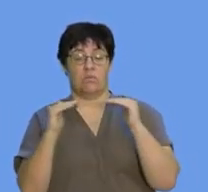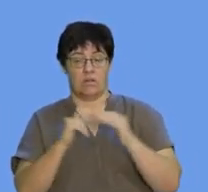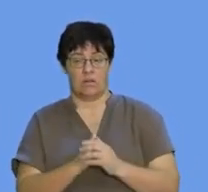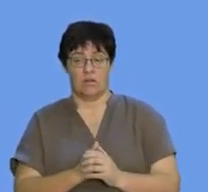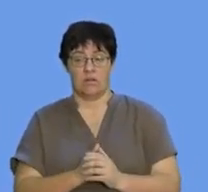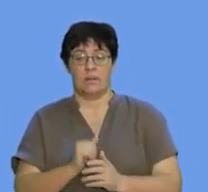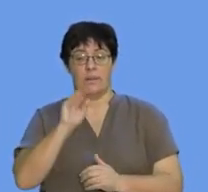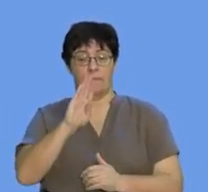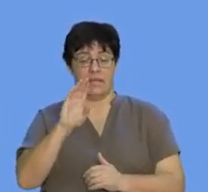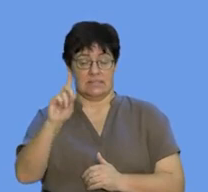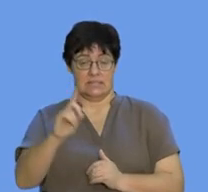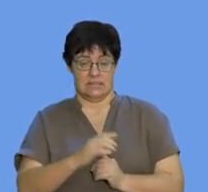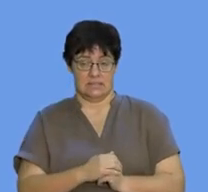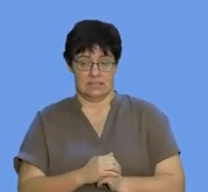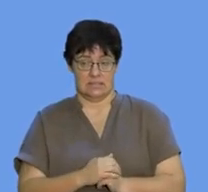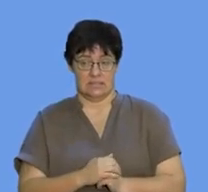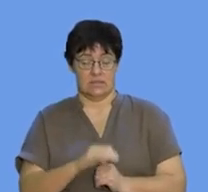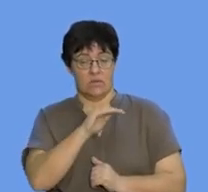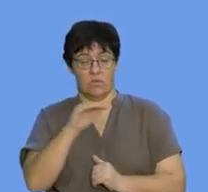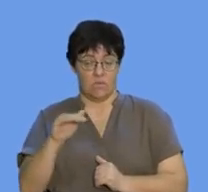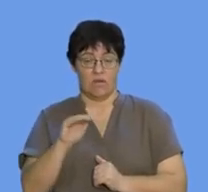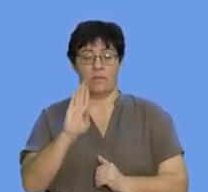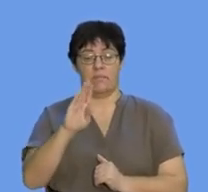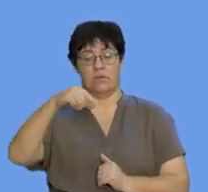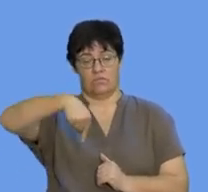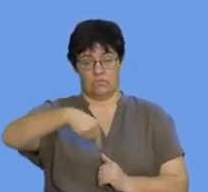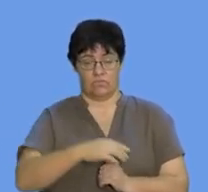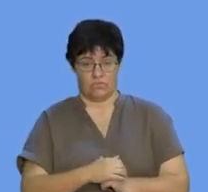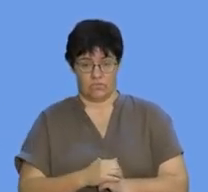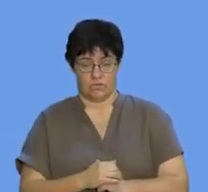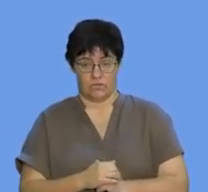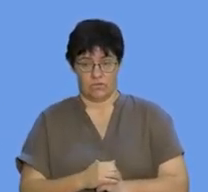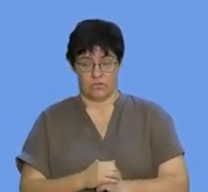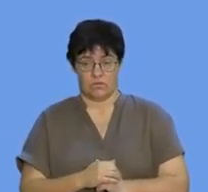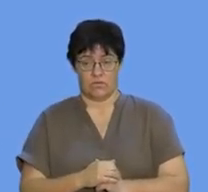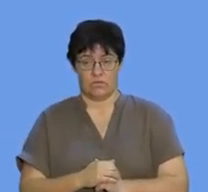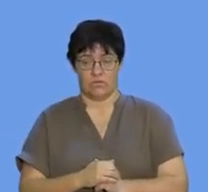is equals to the BD over BQ,